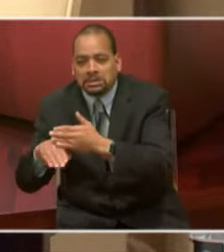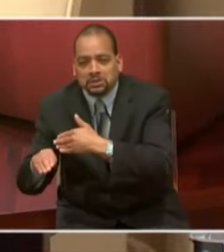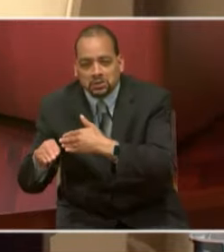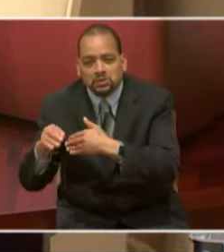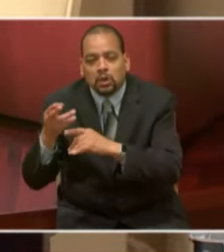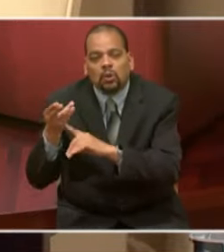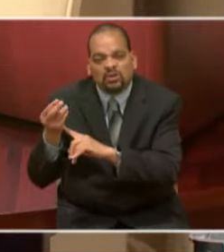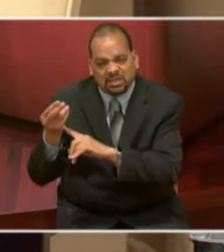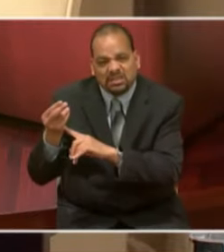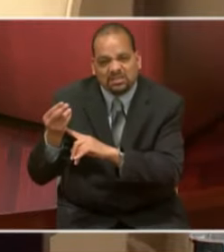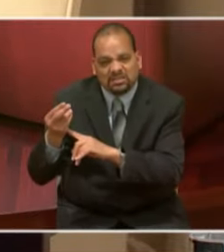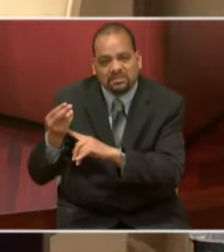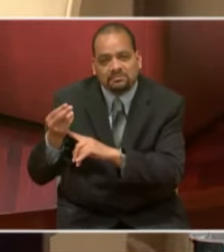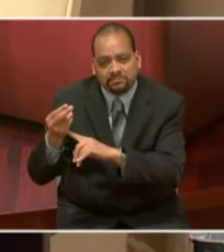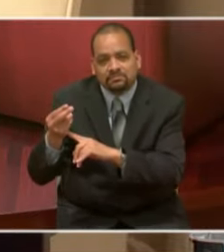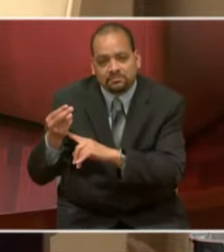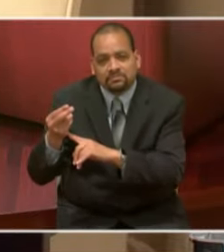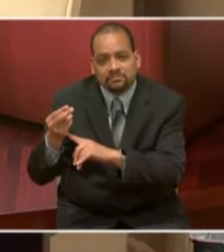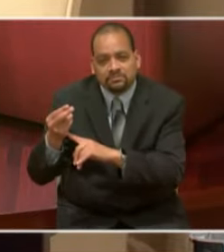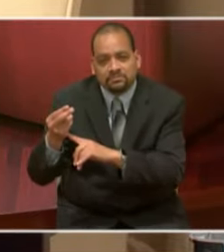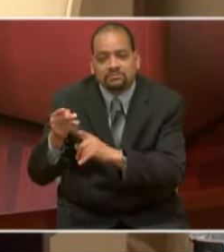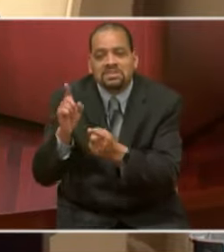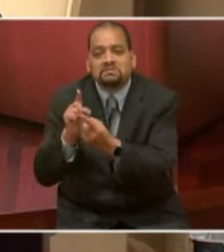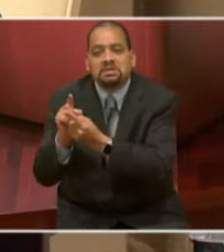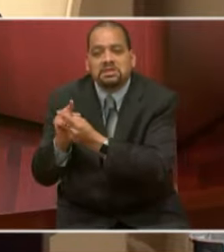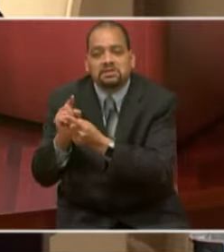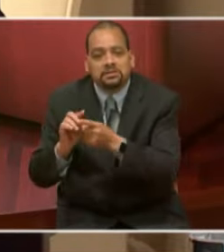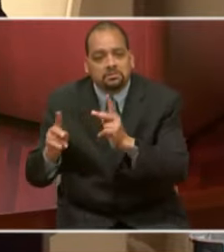What happened in South Africa, what happened in this country,